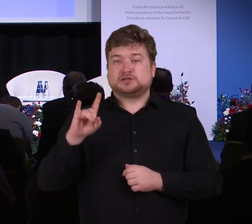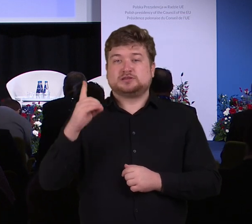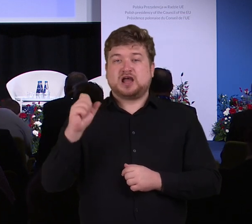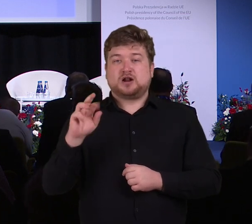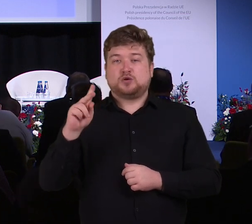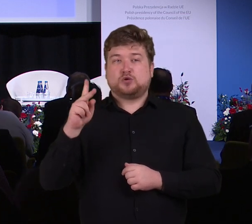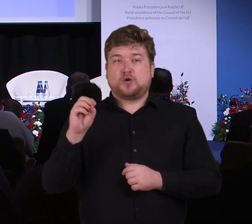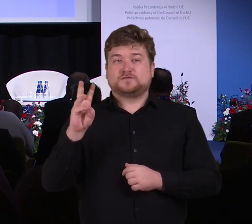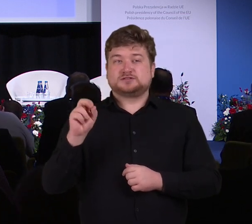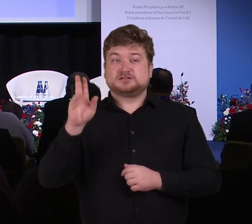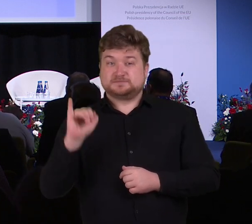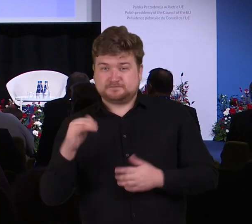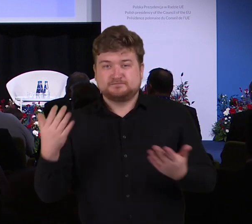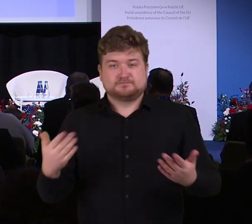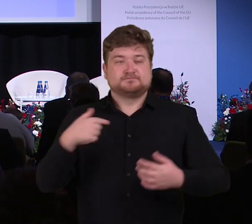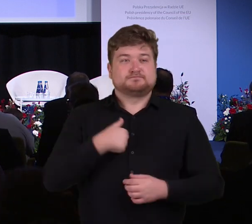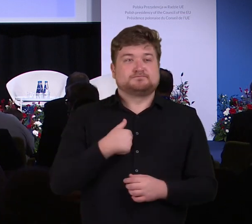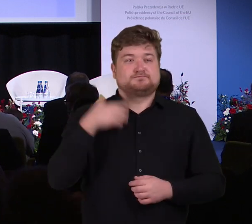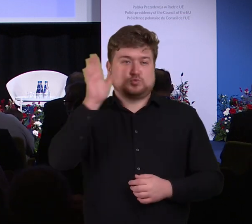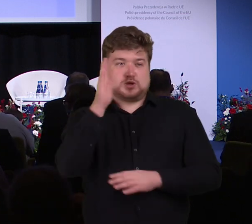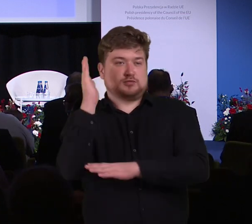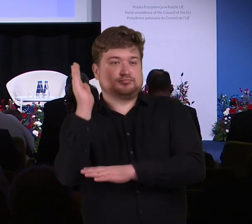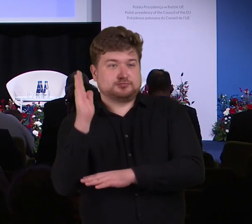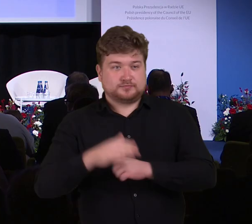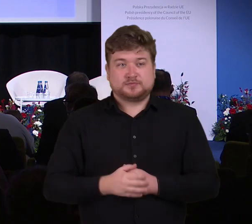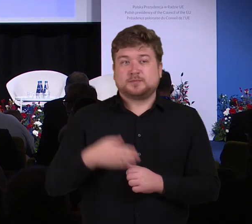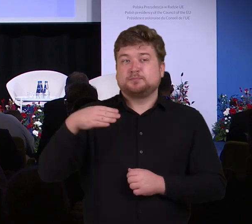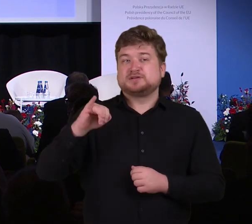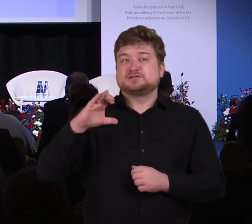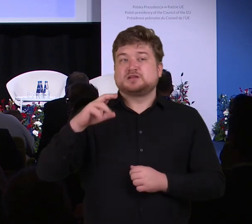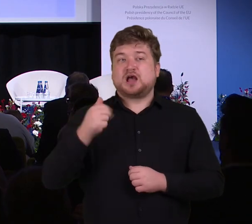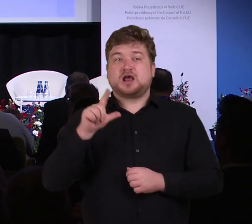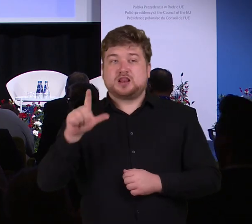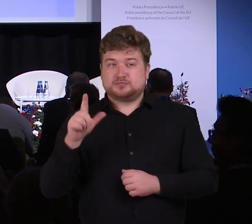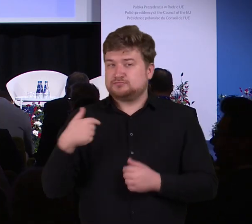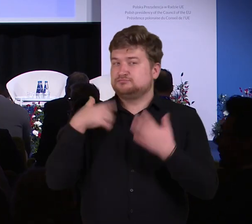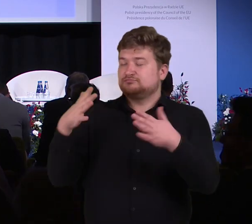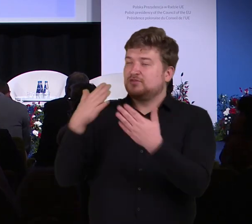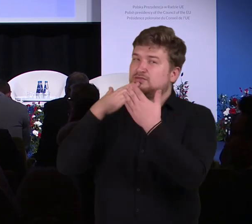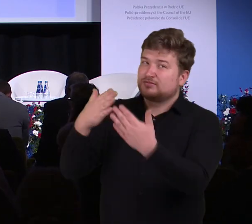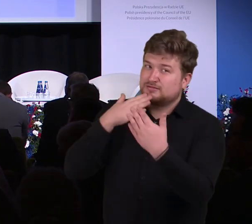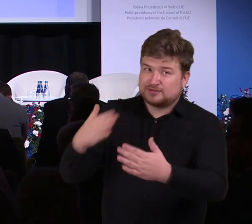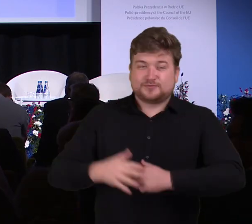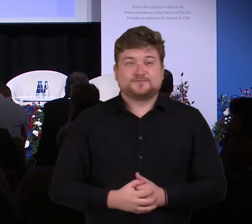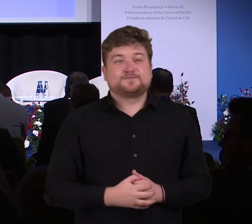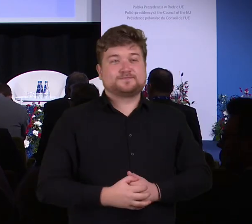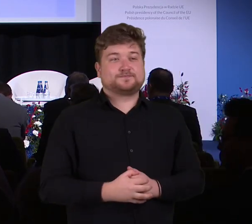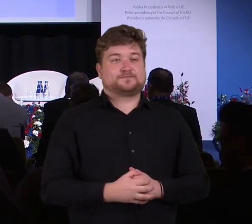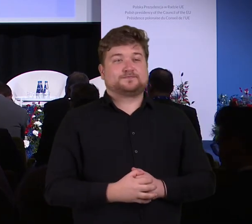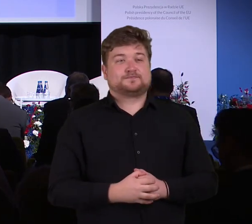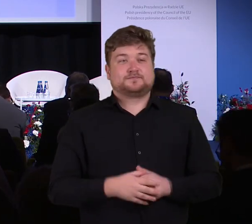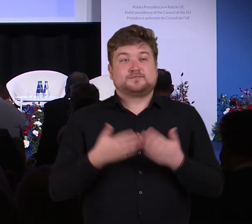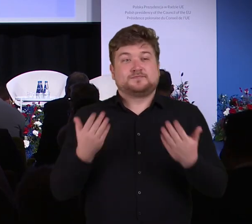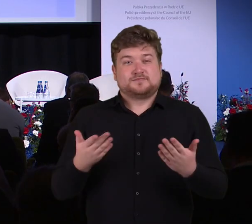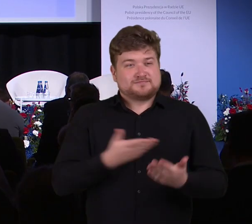Michał, many thanks, dear colleagues, as well for choosing this specific panel, and we do hope that you